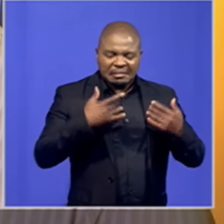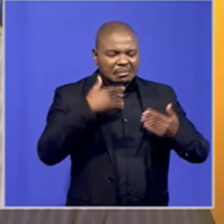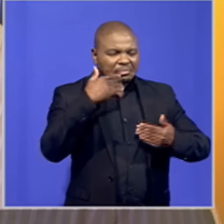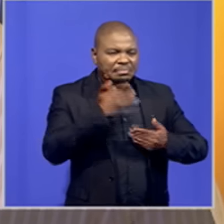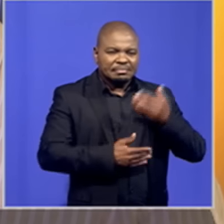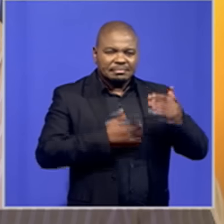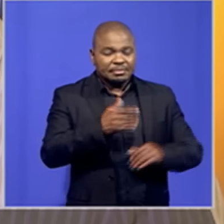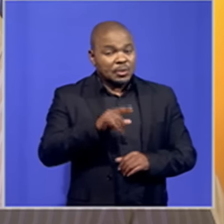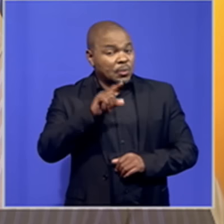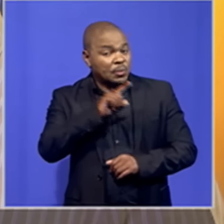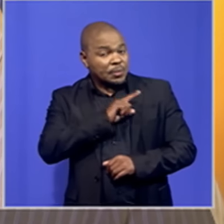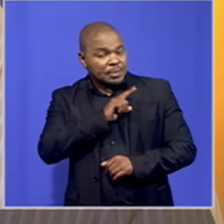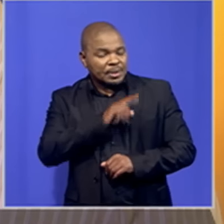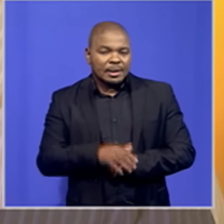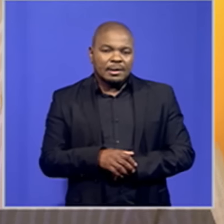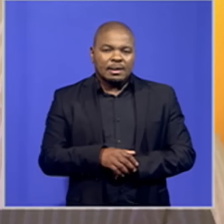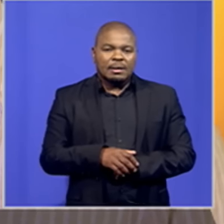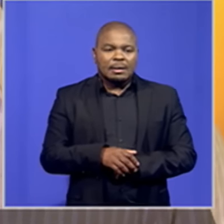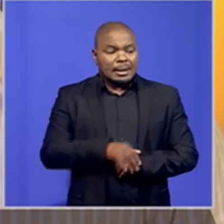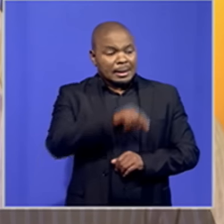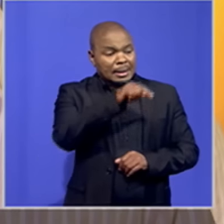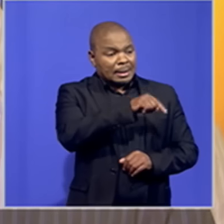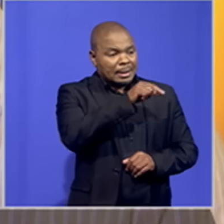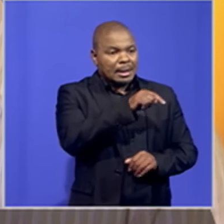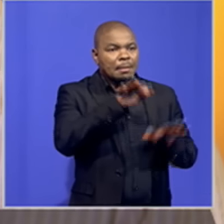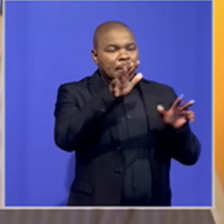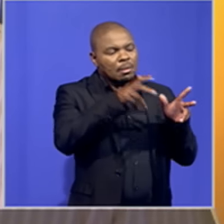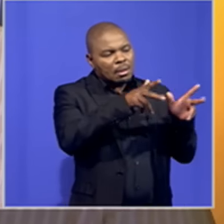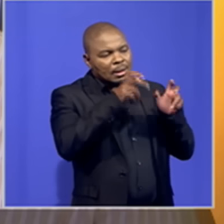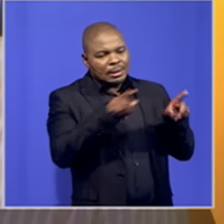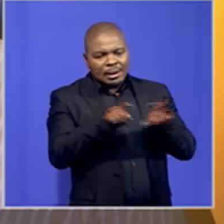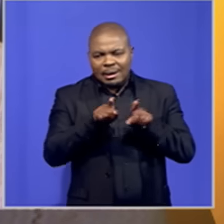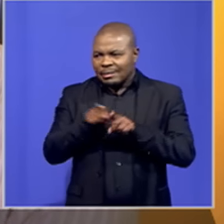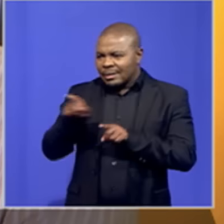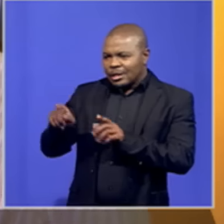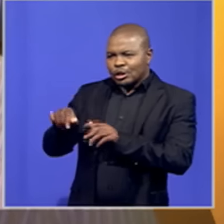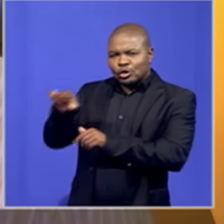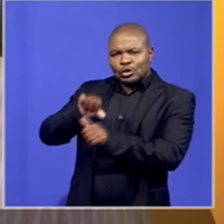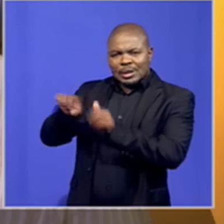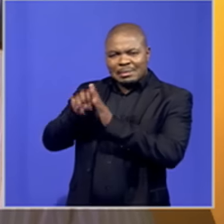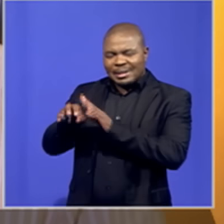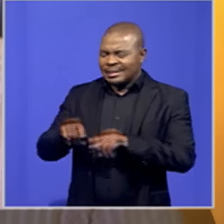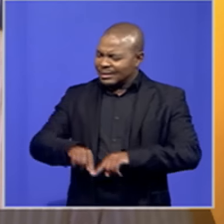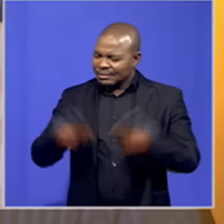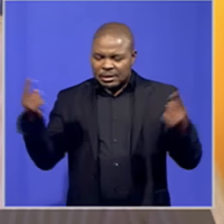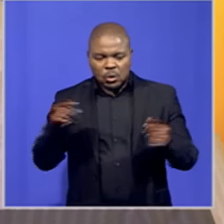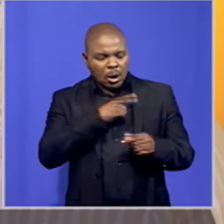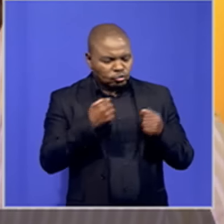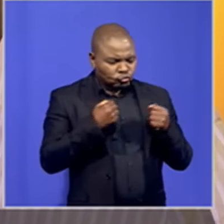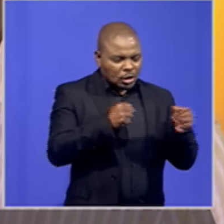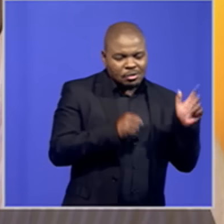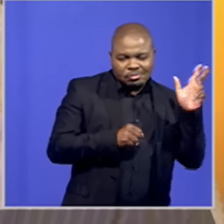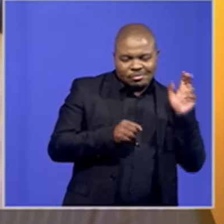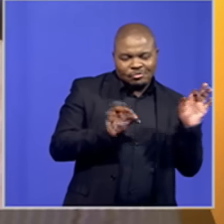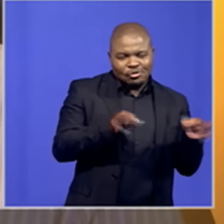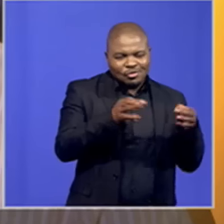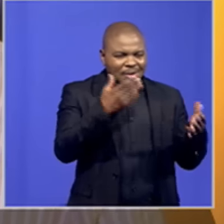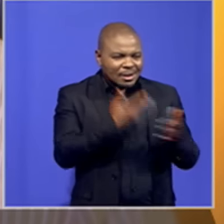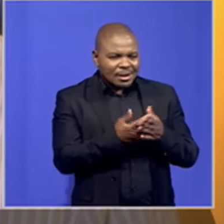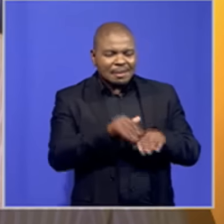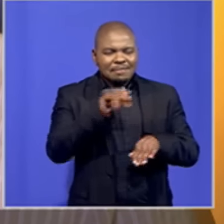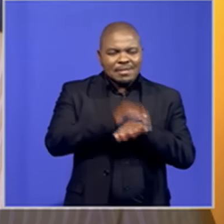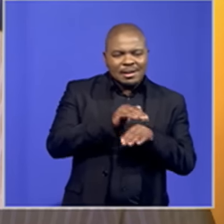for simple reason. It's not consumed the same way as other mediums. You can do it while you're driving. You can do it while you're having fun with friends. You can